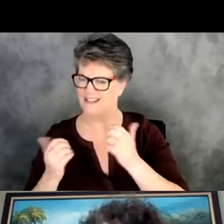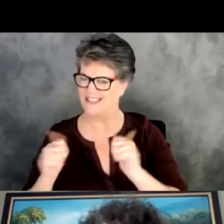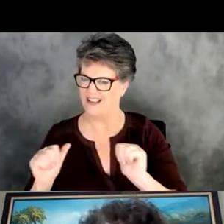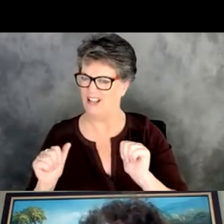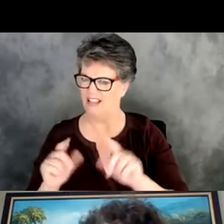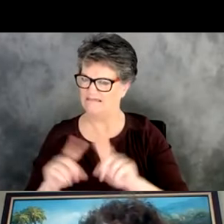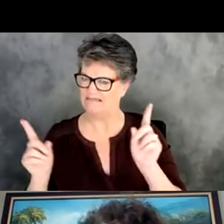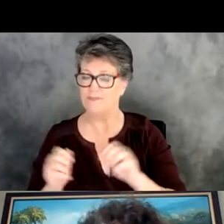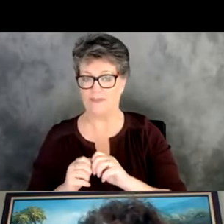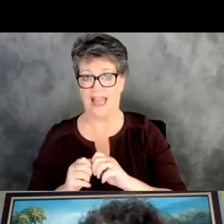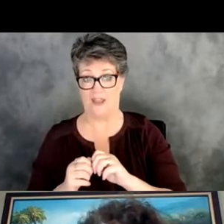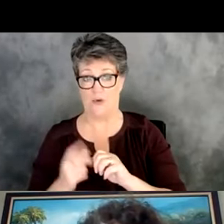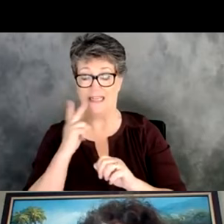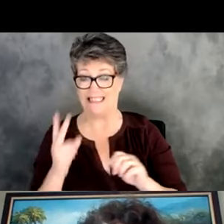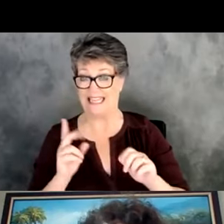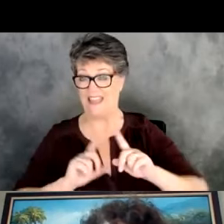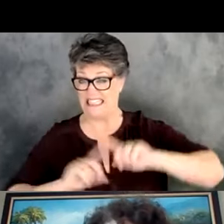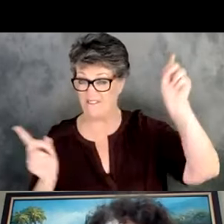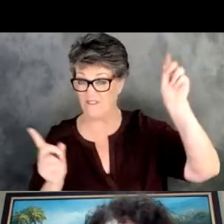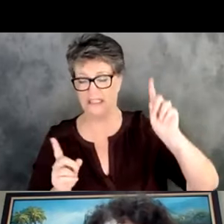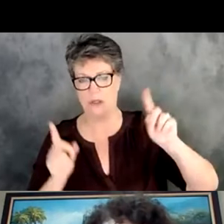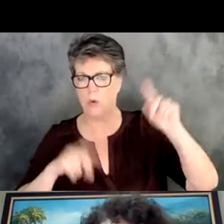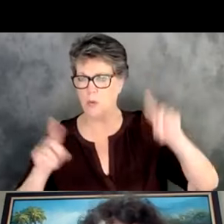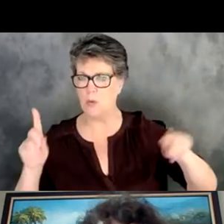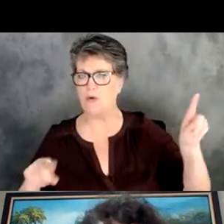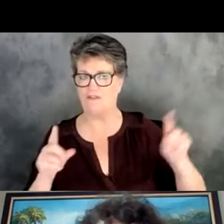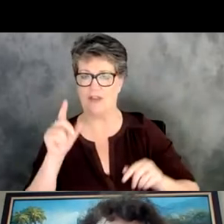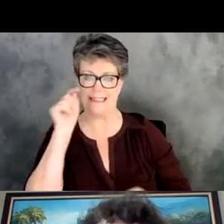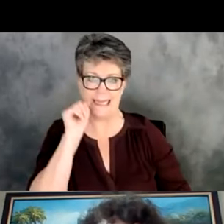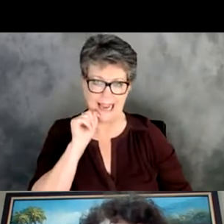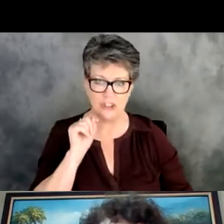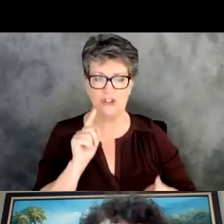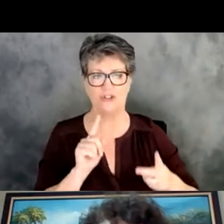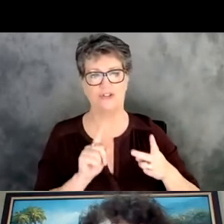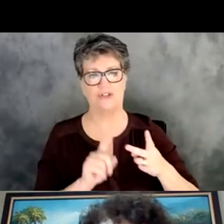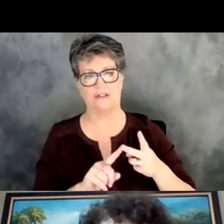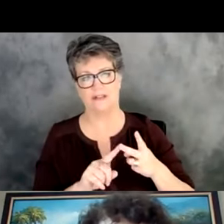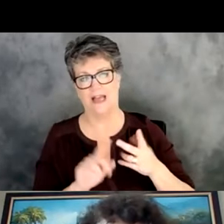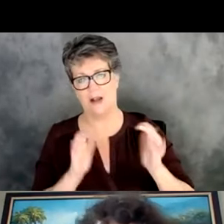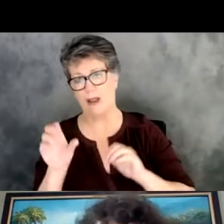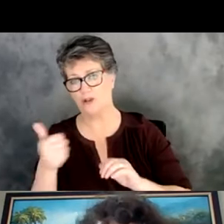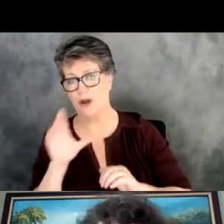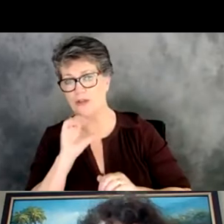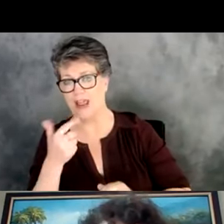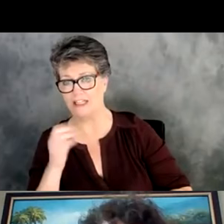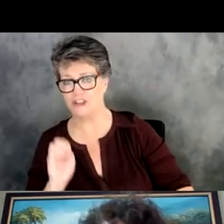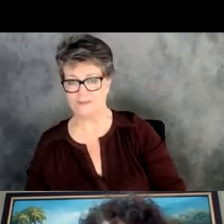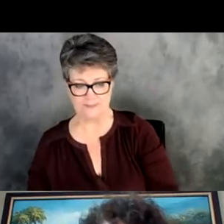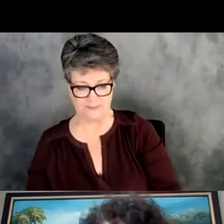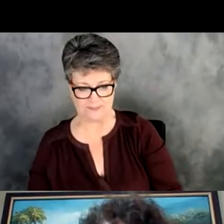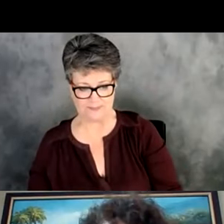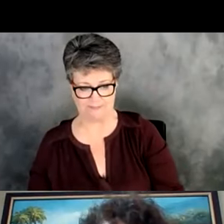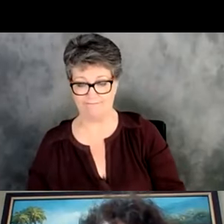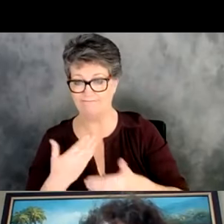see disparities, you know, among both the teenagers as well as the other age groups. Next slide.